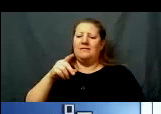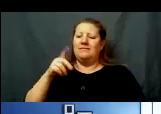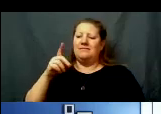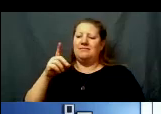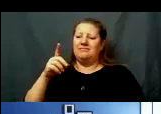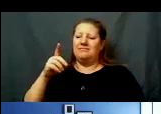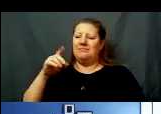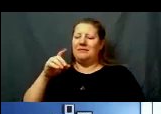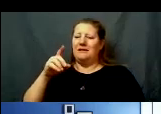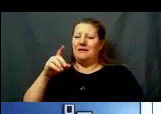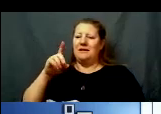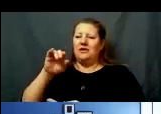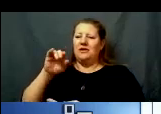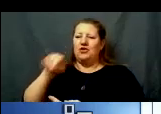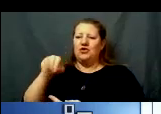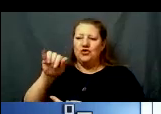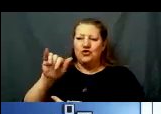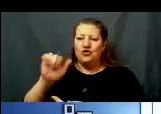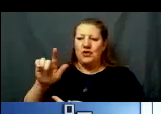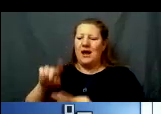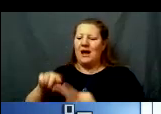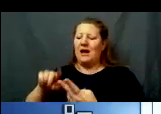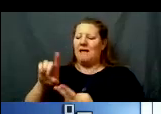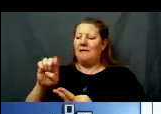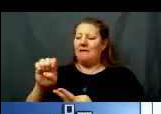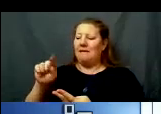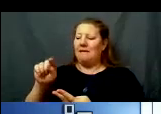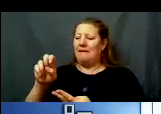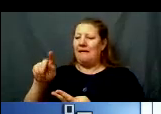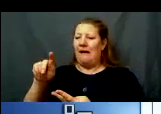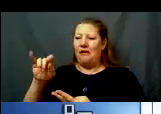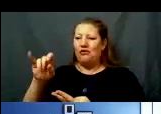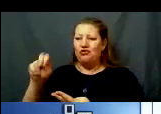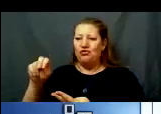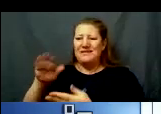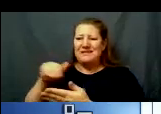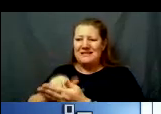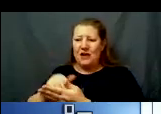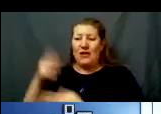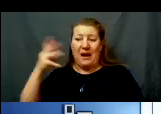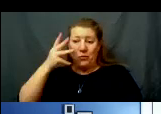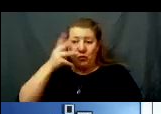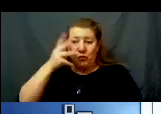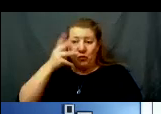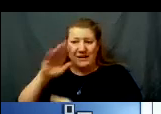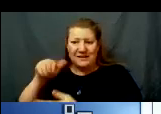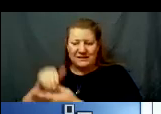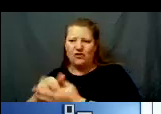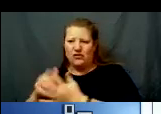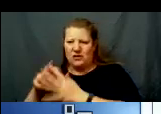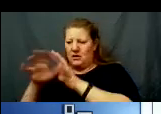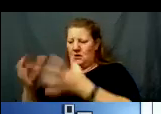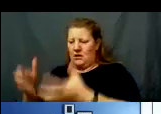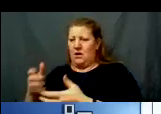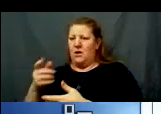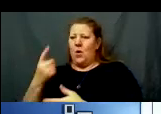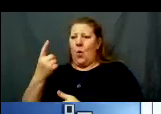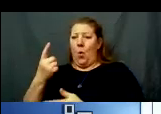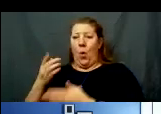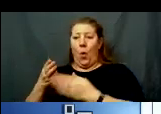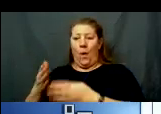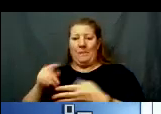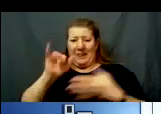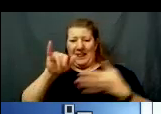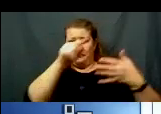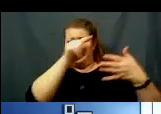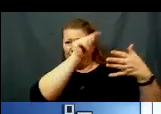as an educator, one of the most interesting things, in addition to all of these other forms of resistance, is the last one here, that